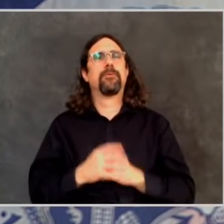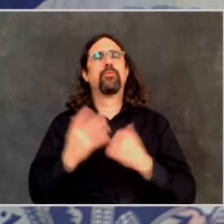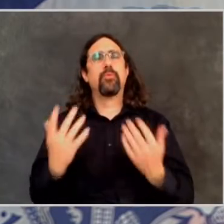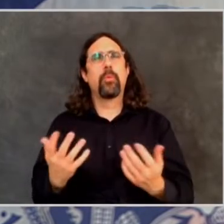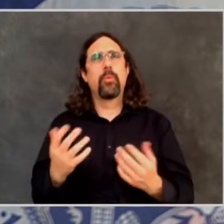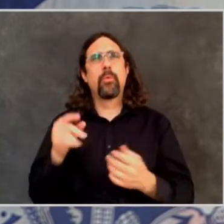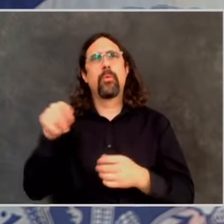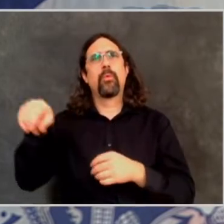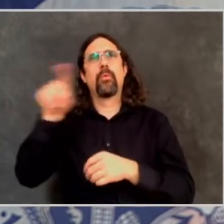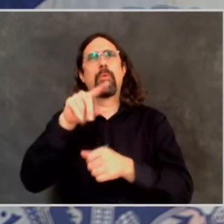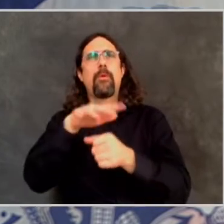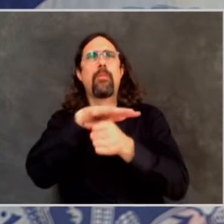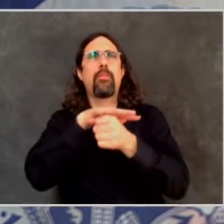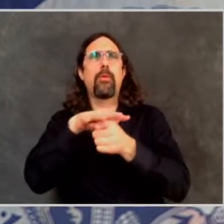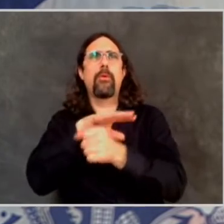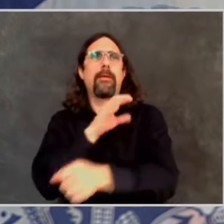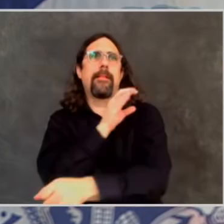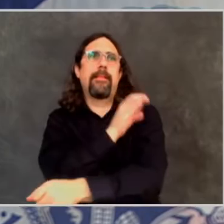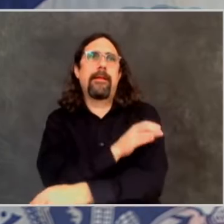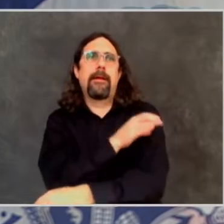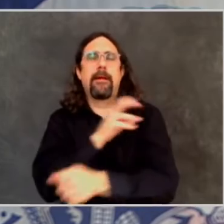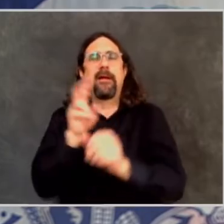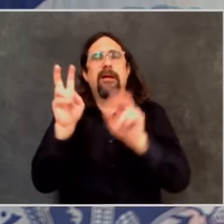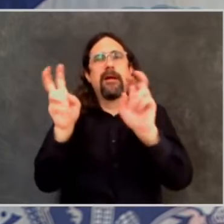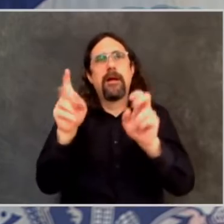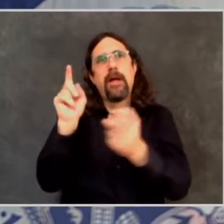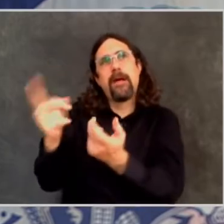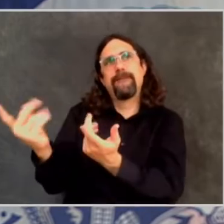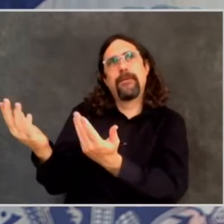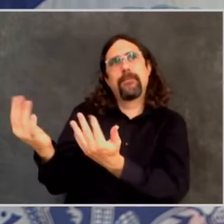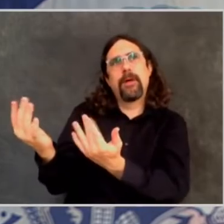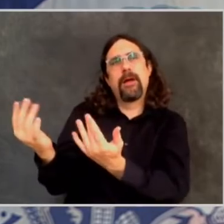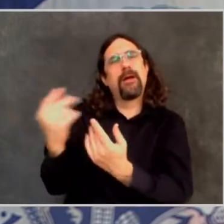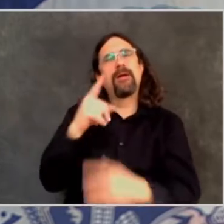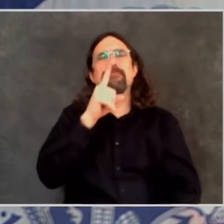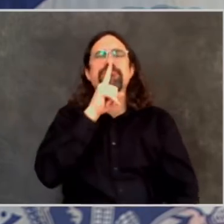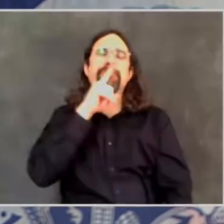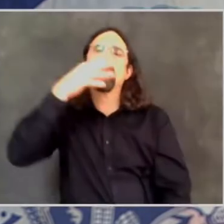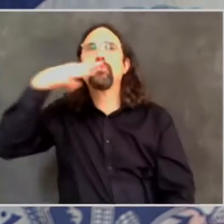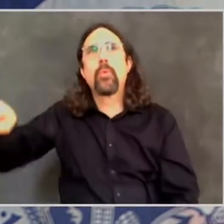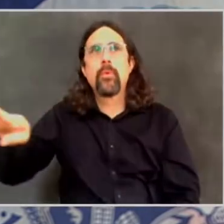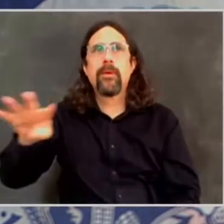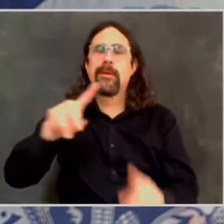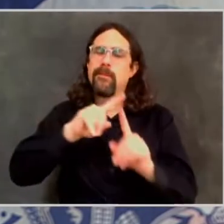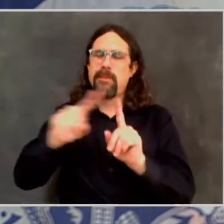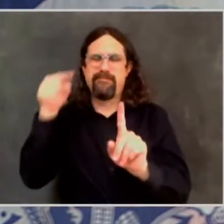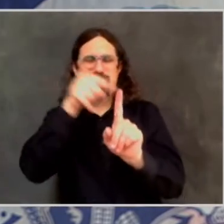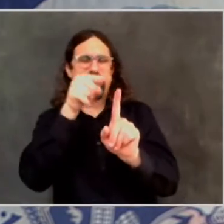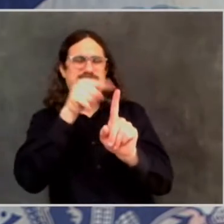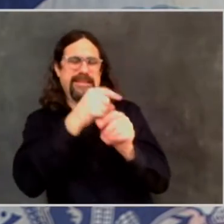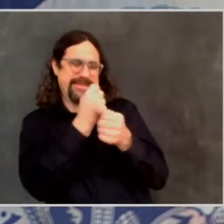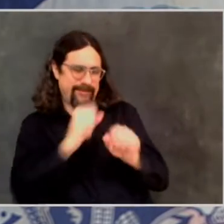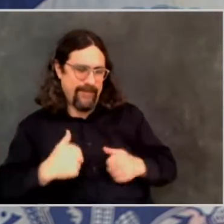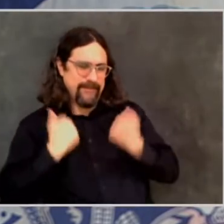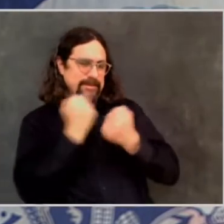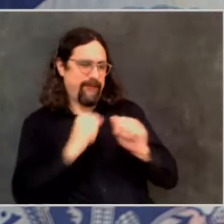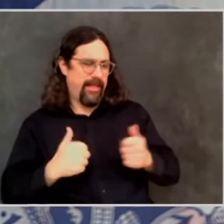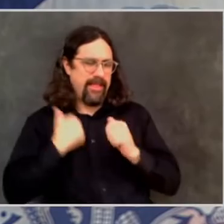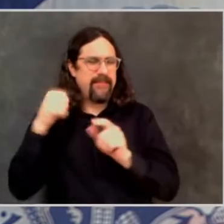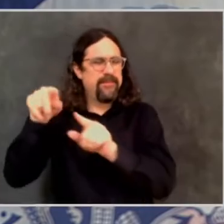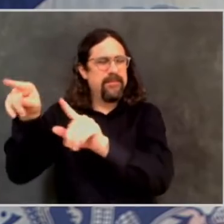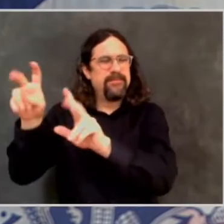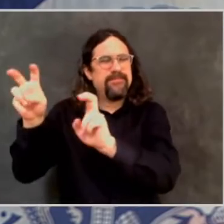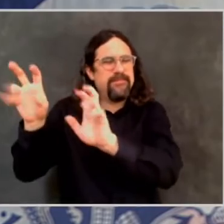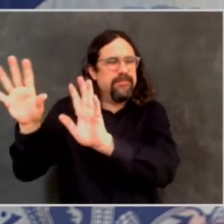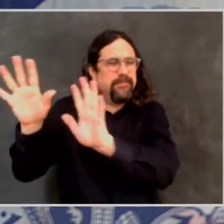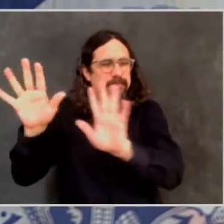They were disrupted. Their economic reality was disrupted. Now we want to go back and try and build out more of a grassroots strategy. Now that,